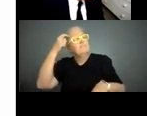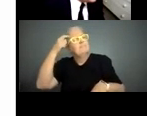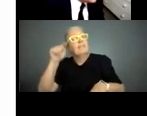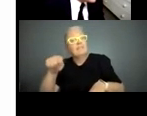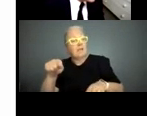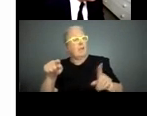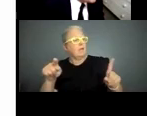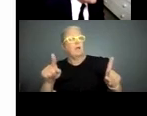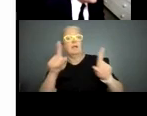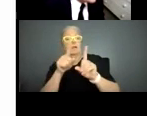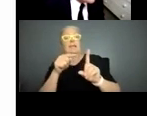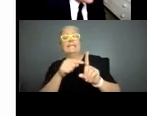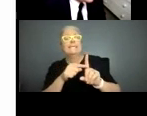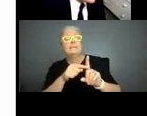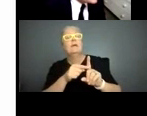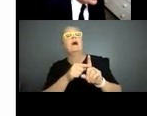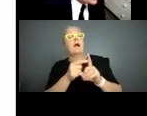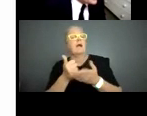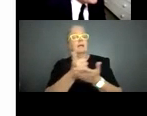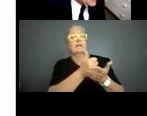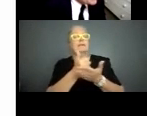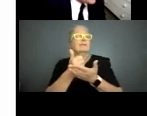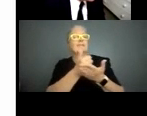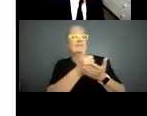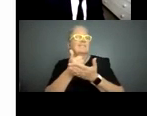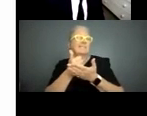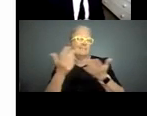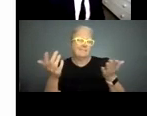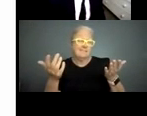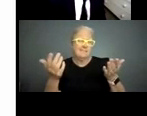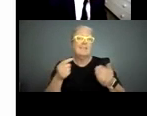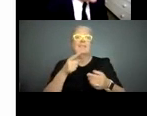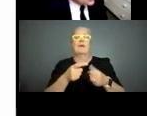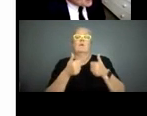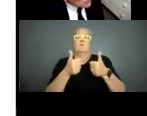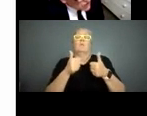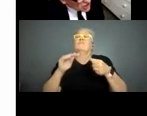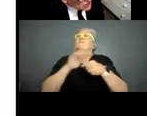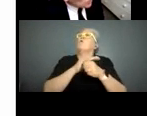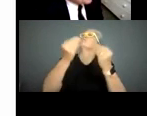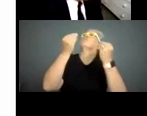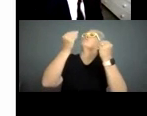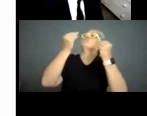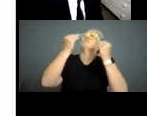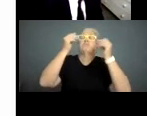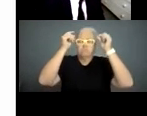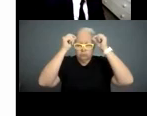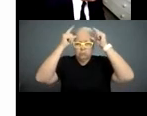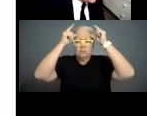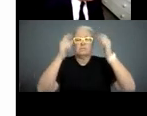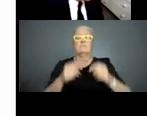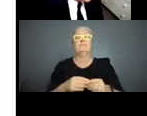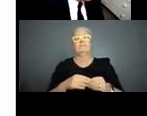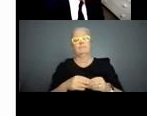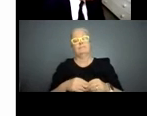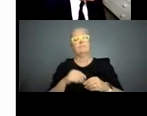peer tutors and supporters. That's a way to maximize learning in the class. The research is all in one direction. A more